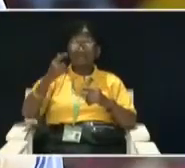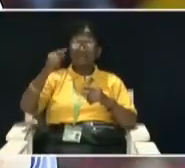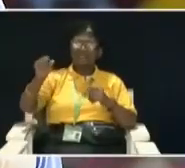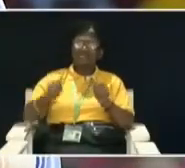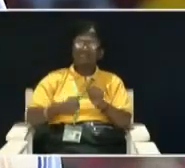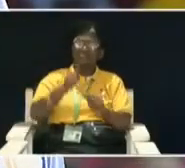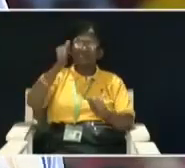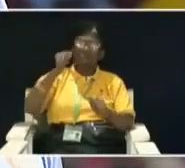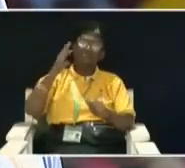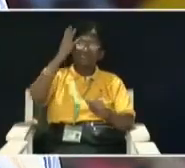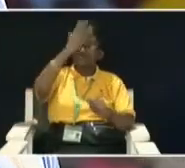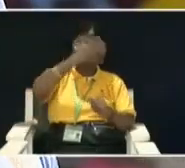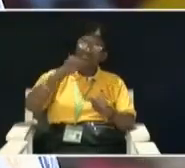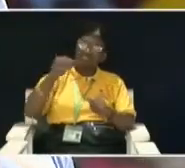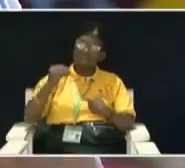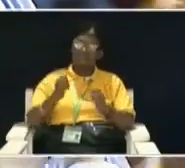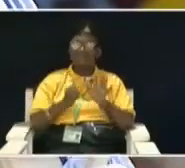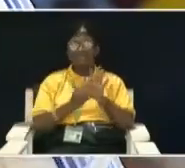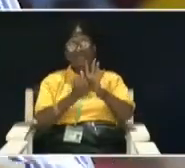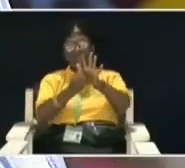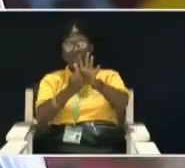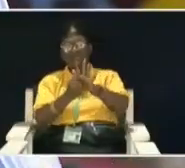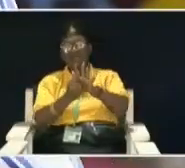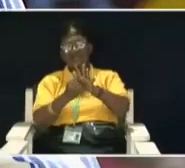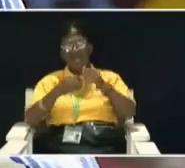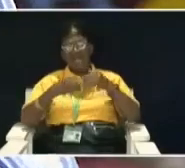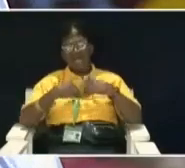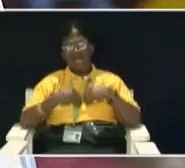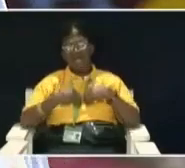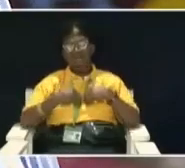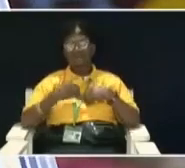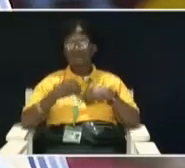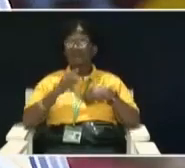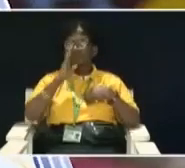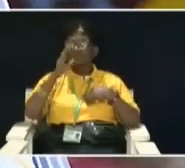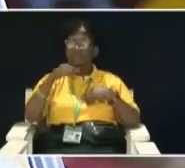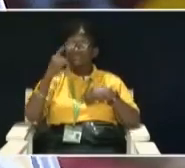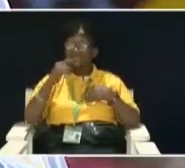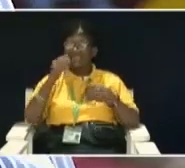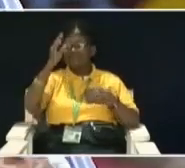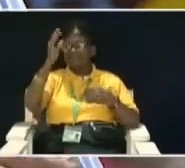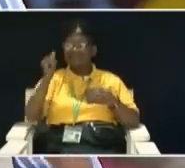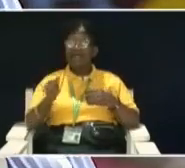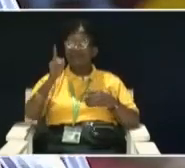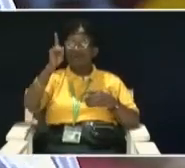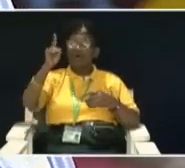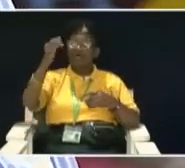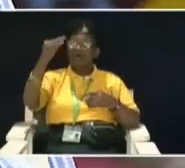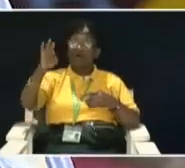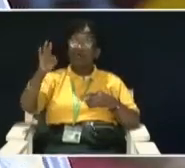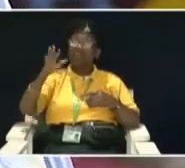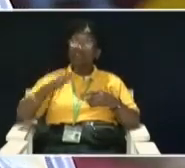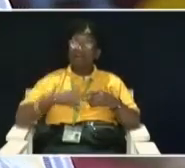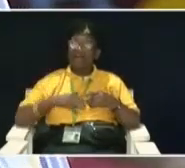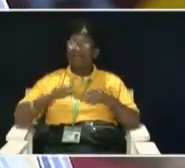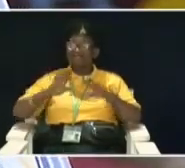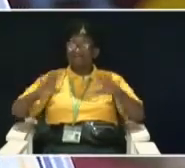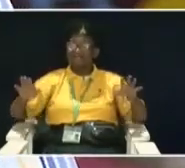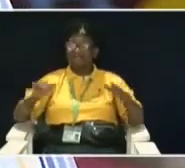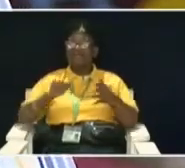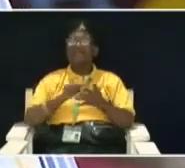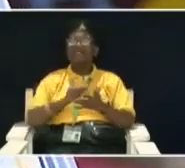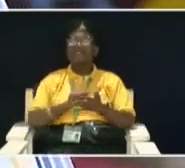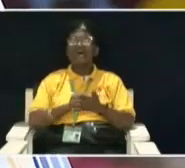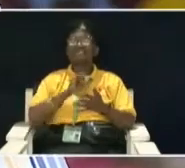beautiful example had been referred to by one of my children. That is in Daniel chapter 3,